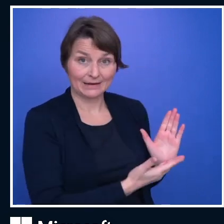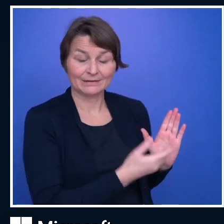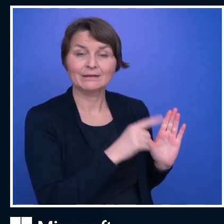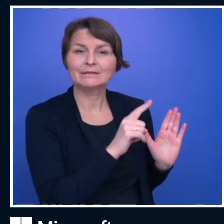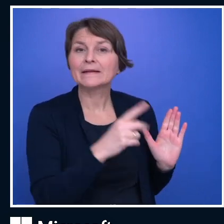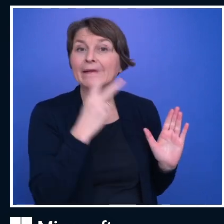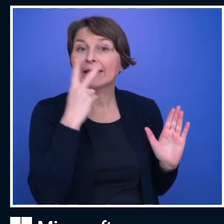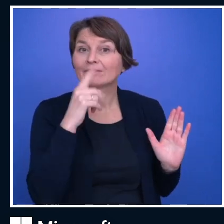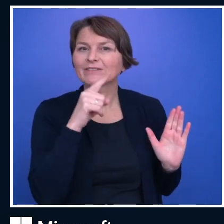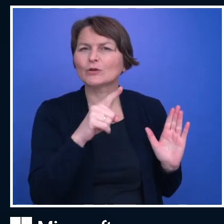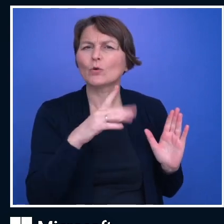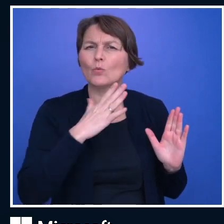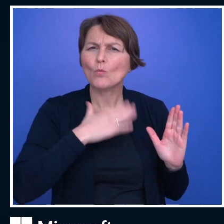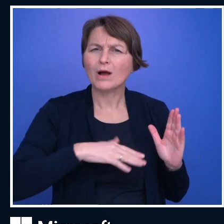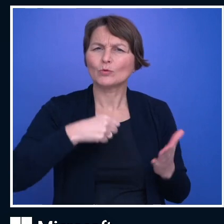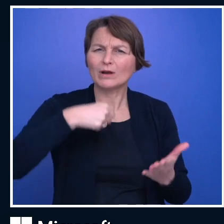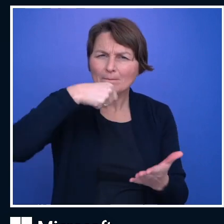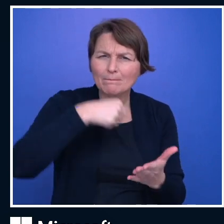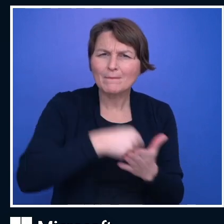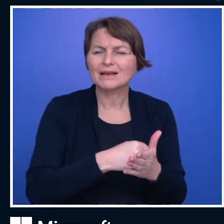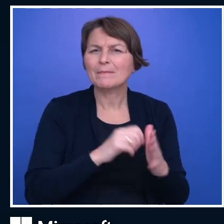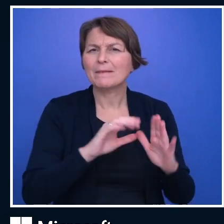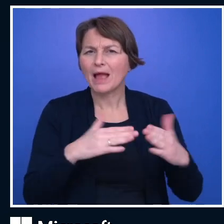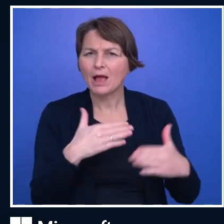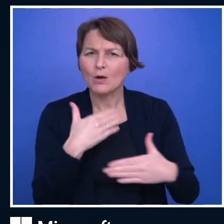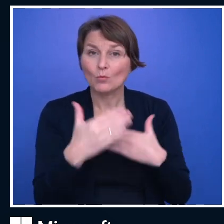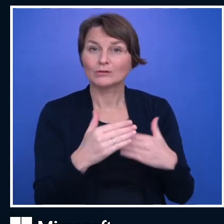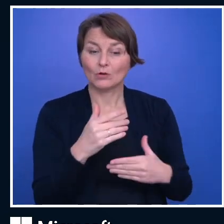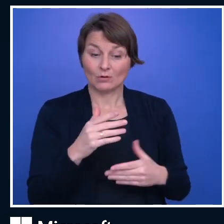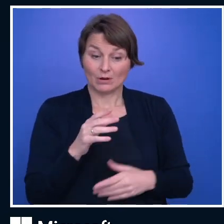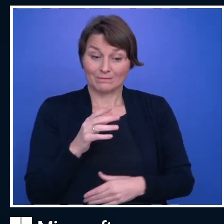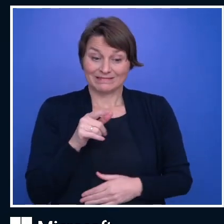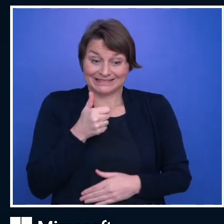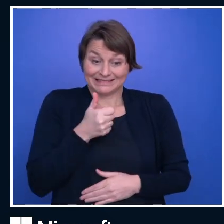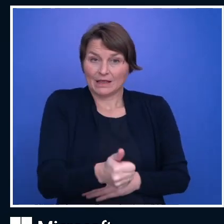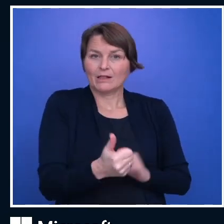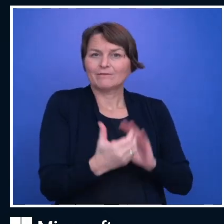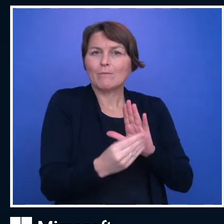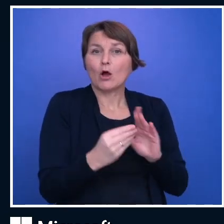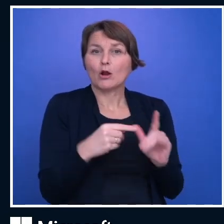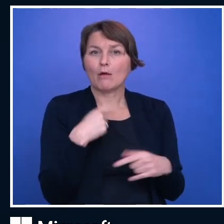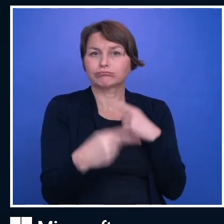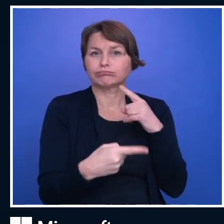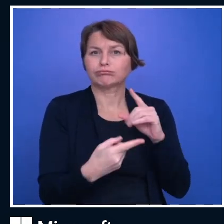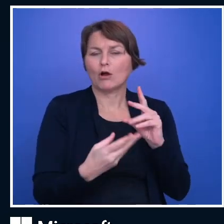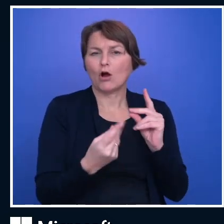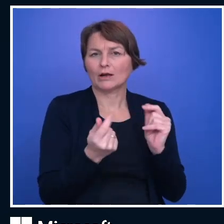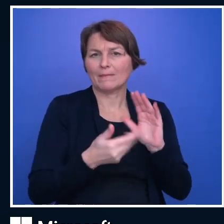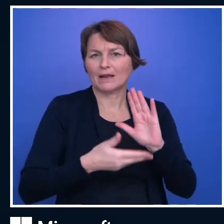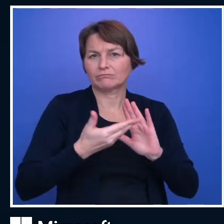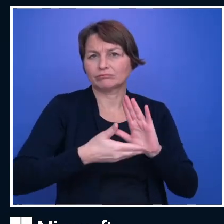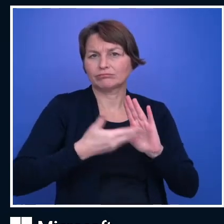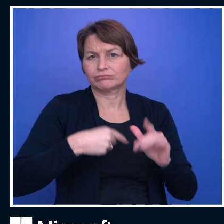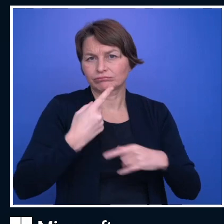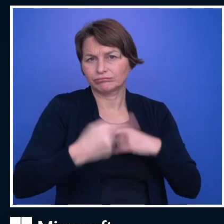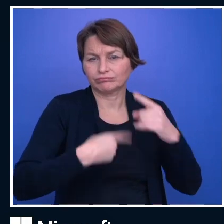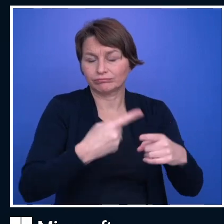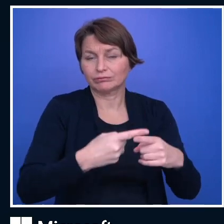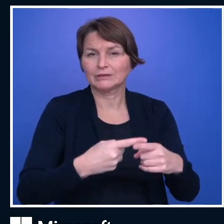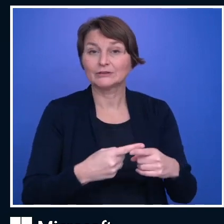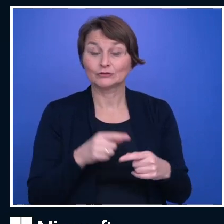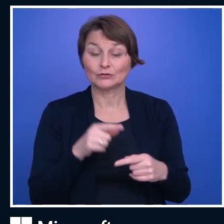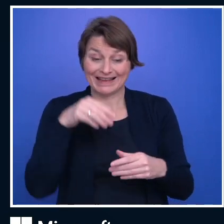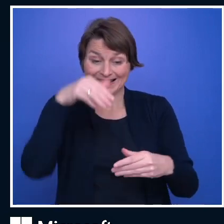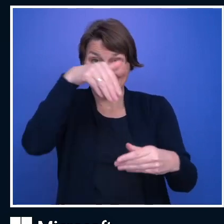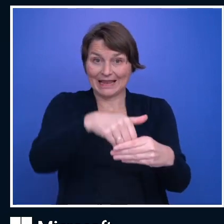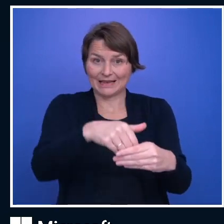minimize the error. The model does it automatically. So that's the case of linear regression. You're just trying to figure out a linear relationship between